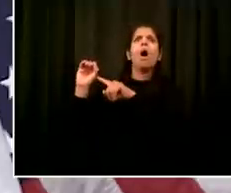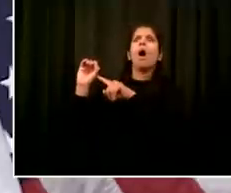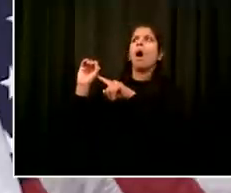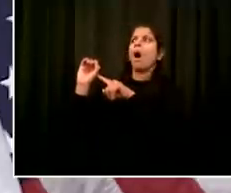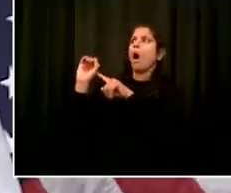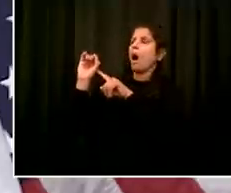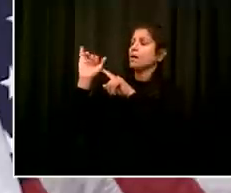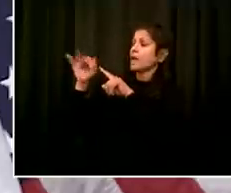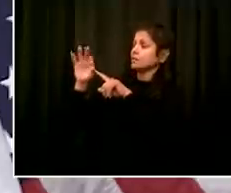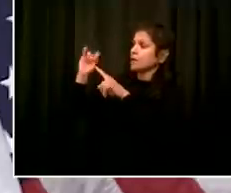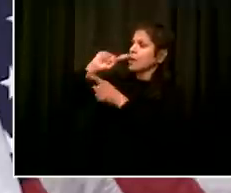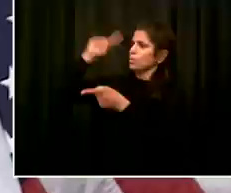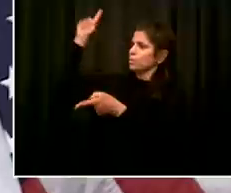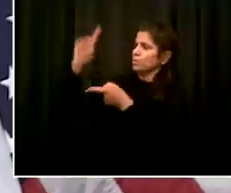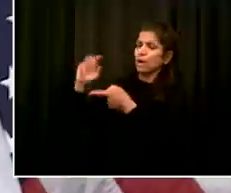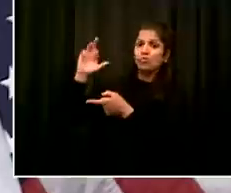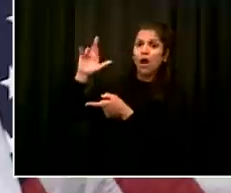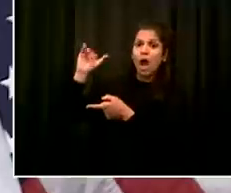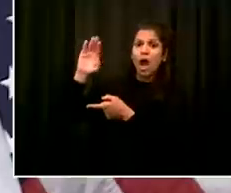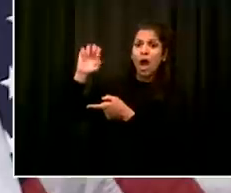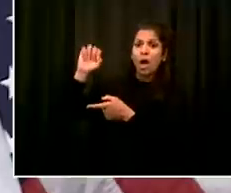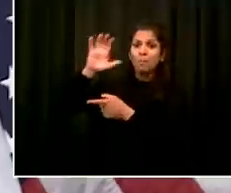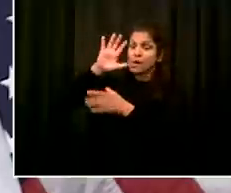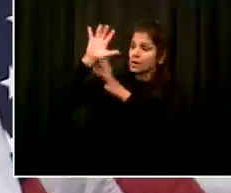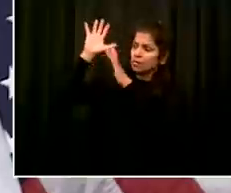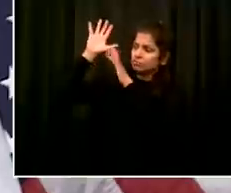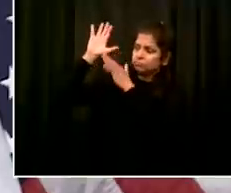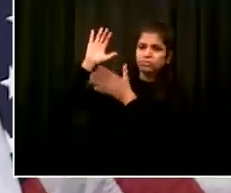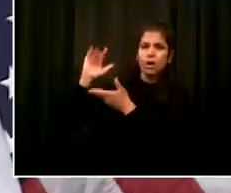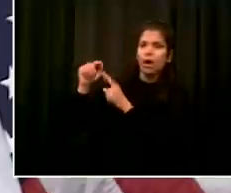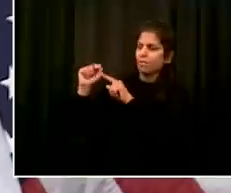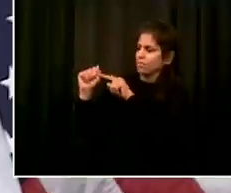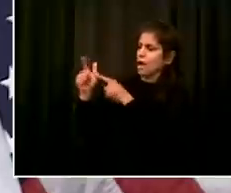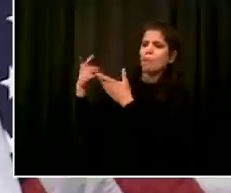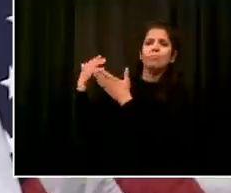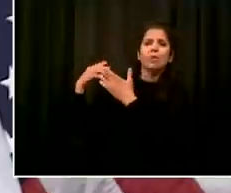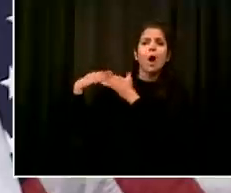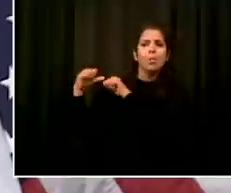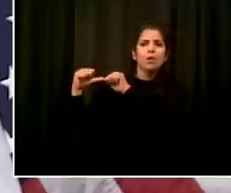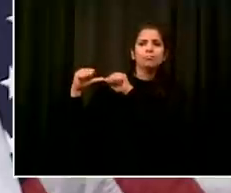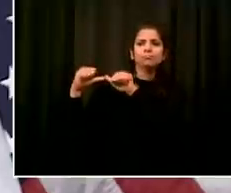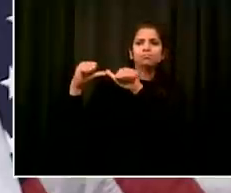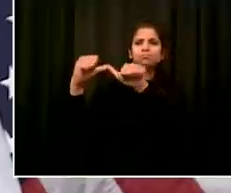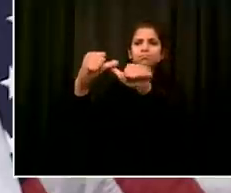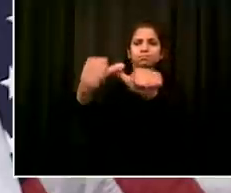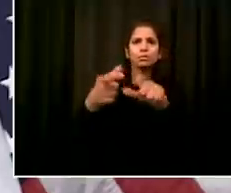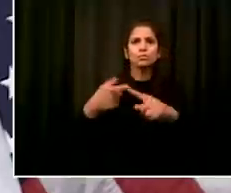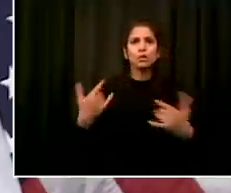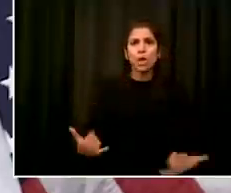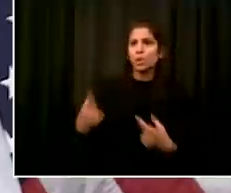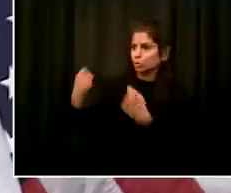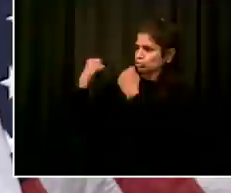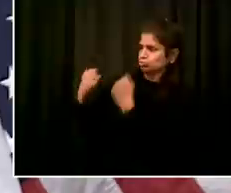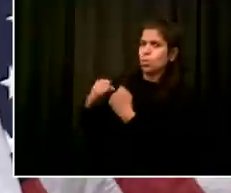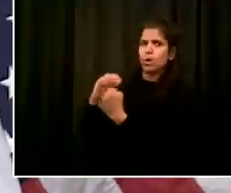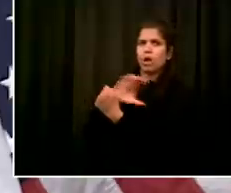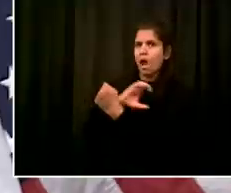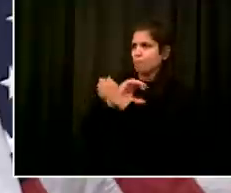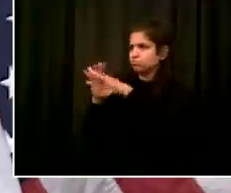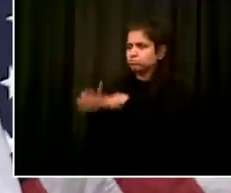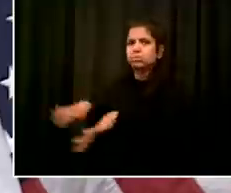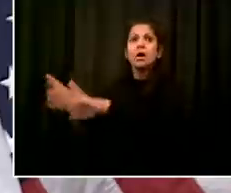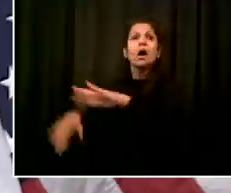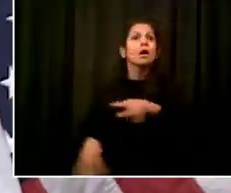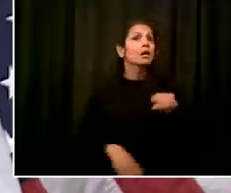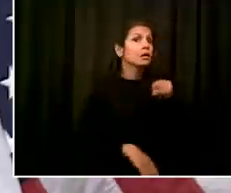at the community level, having a police force strong enough to do the work of public safety, but also the work of